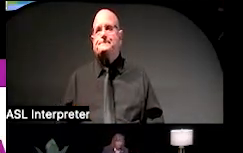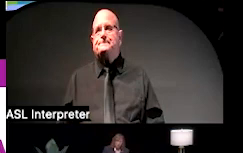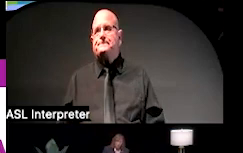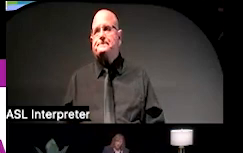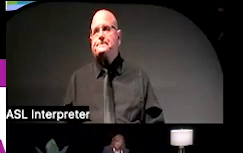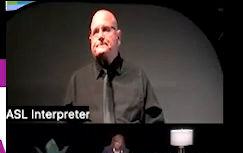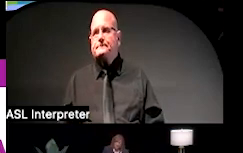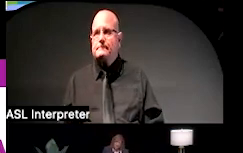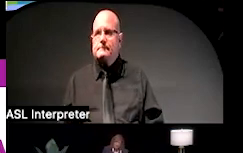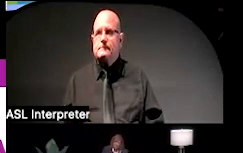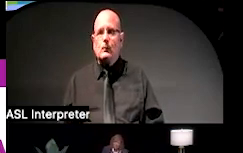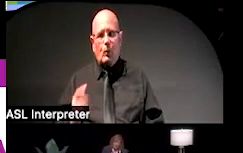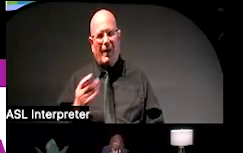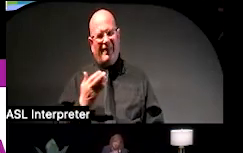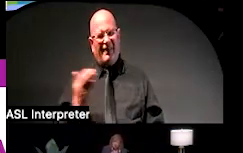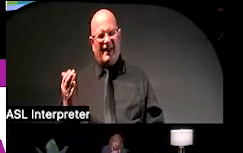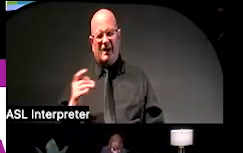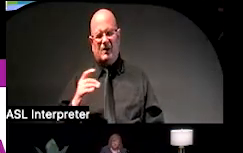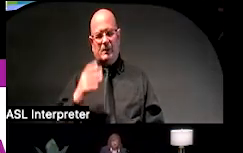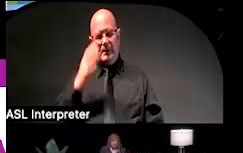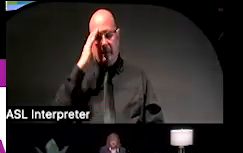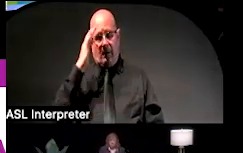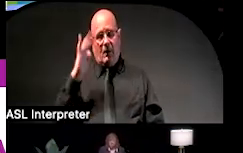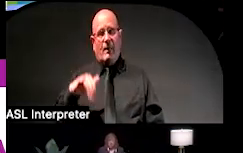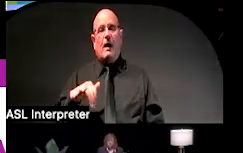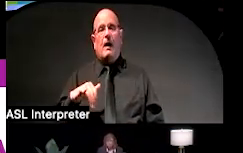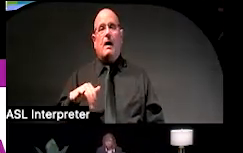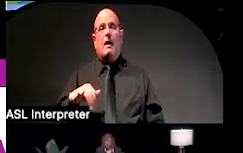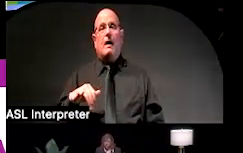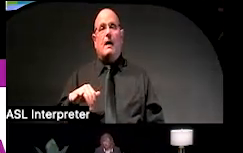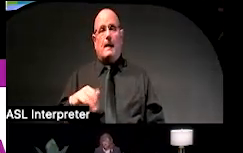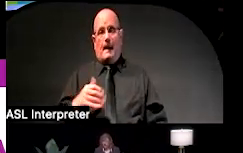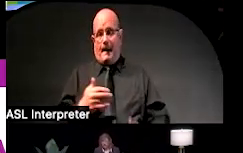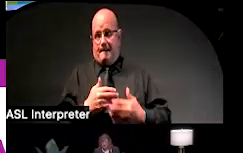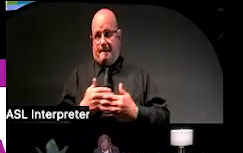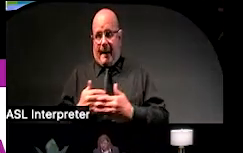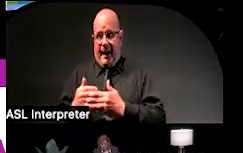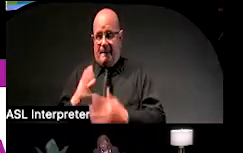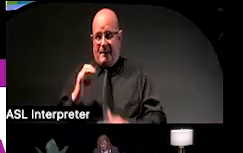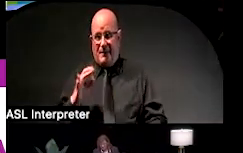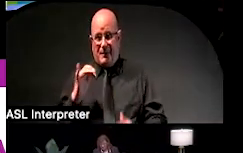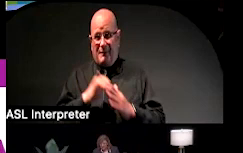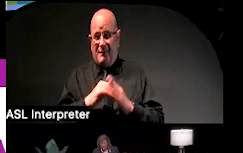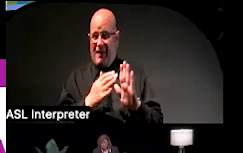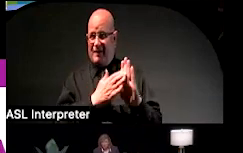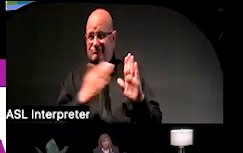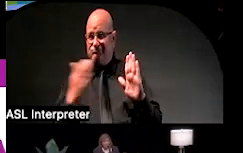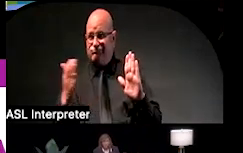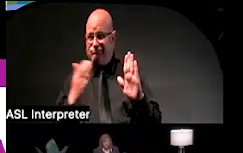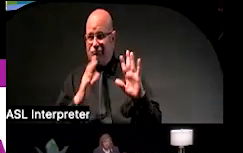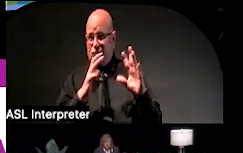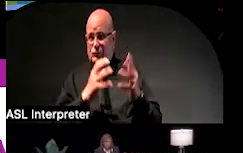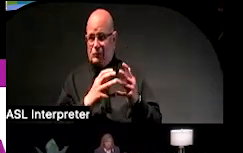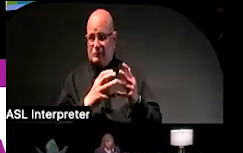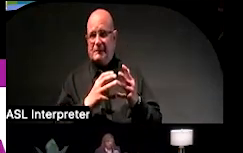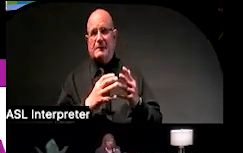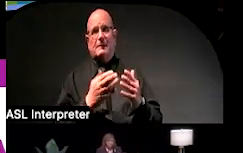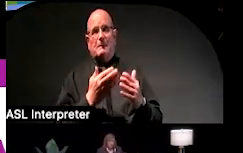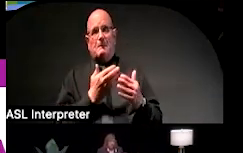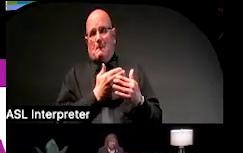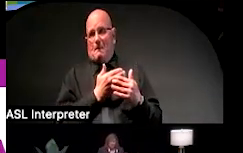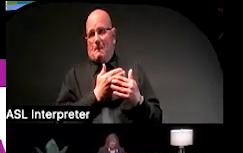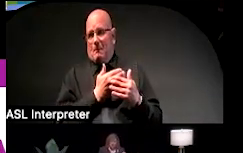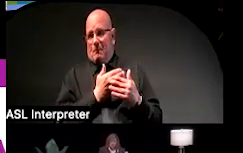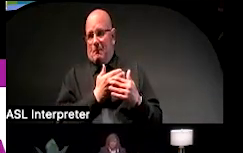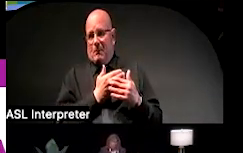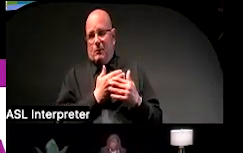So one of the things that we know is that the baby boomer generation So these are the folks who blew the